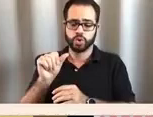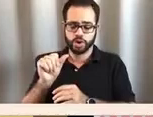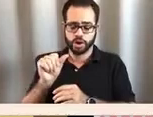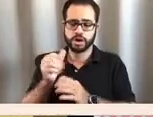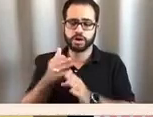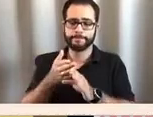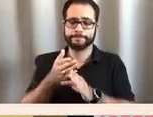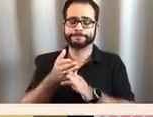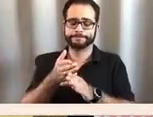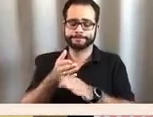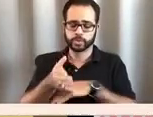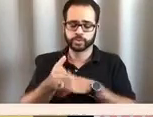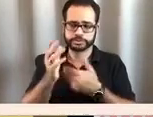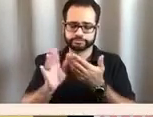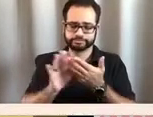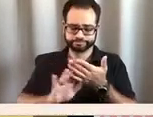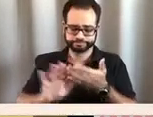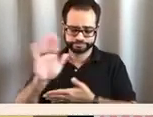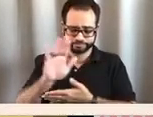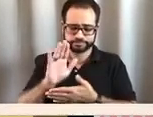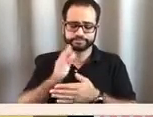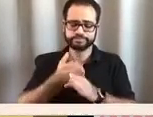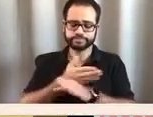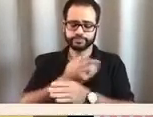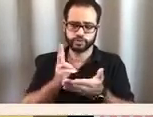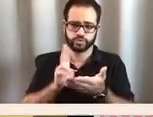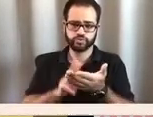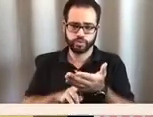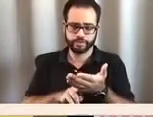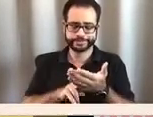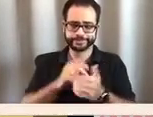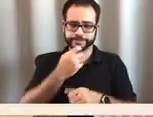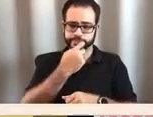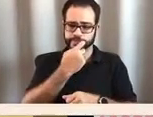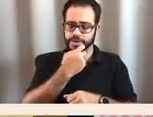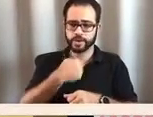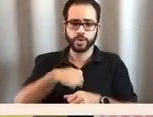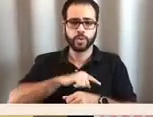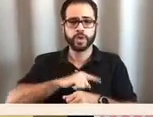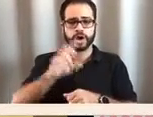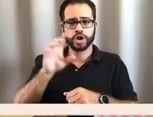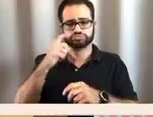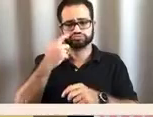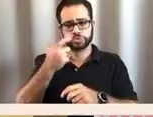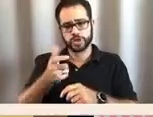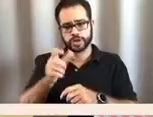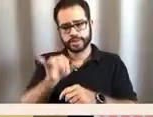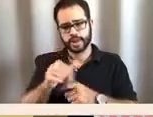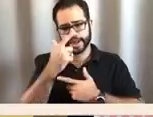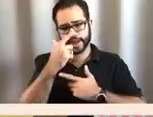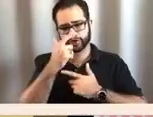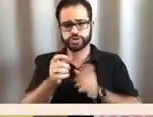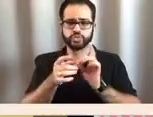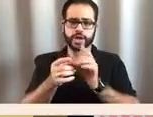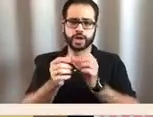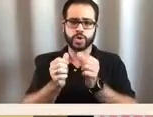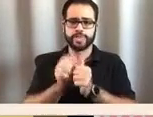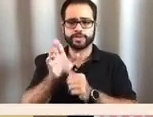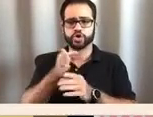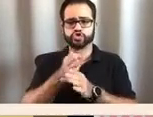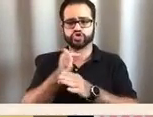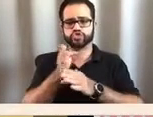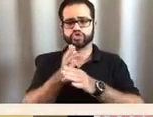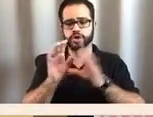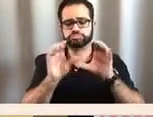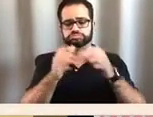Postsecondary Comprehensive Transition Program enrollment. And we are looking at that interest based on the career clusters that the state